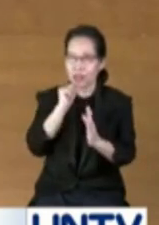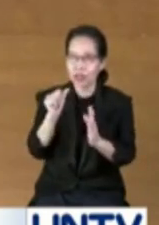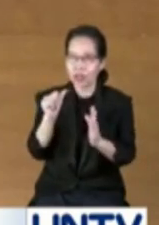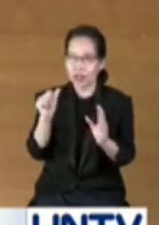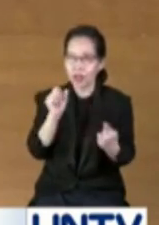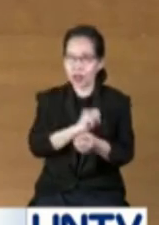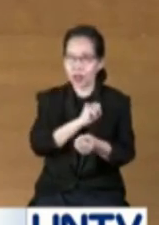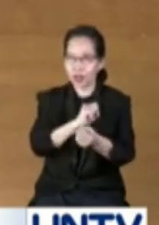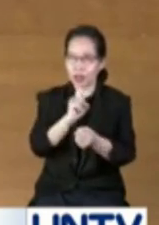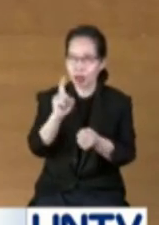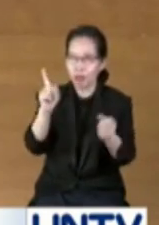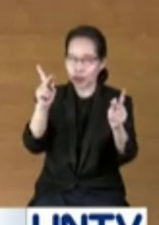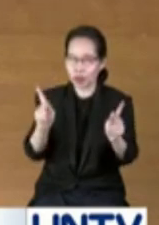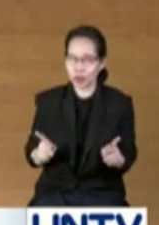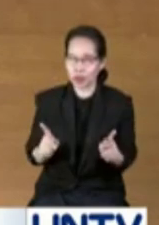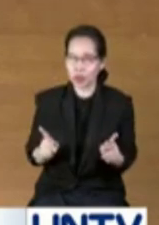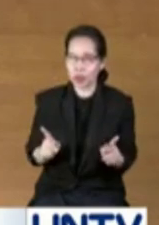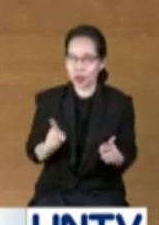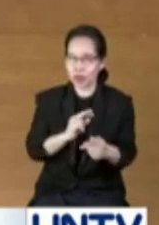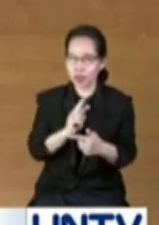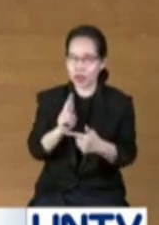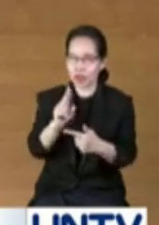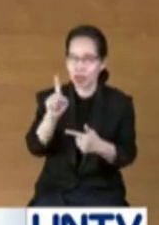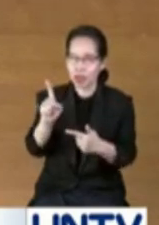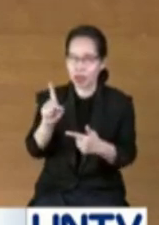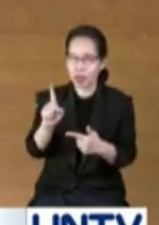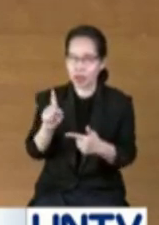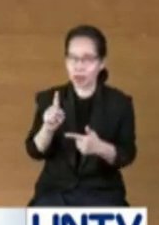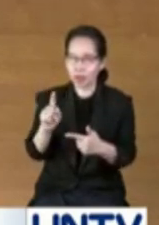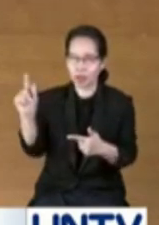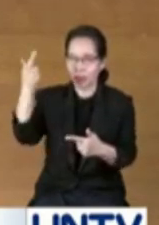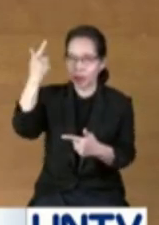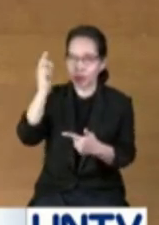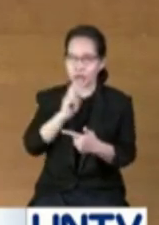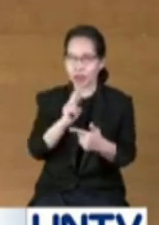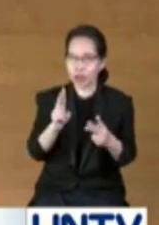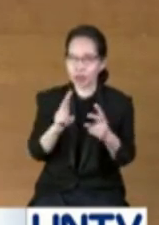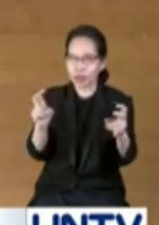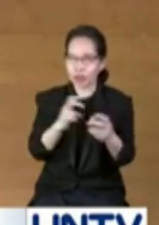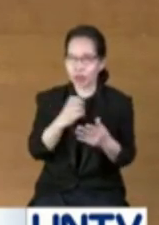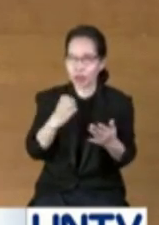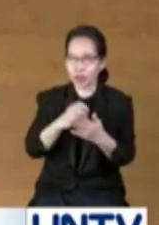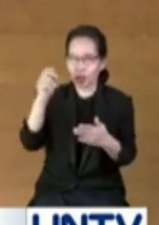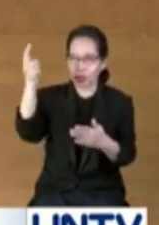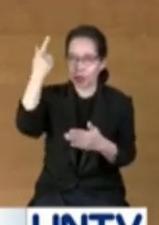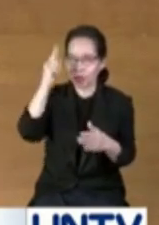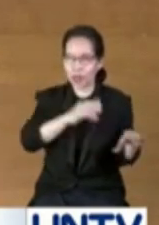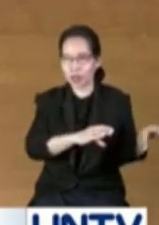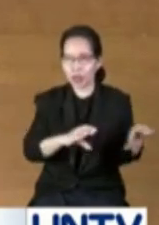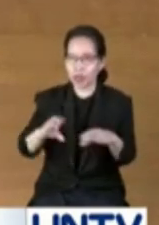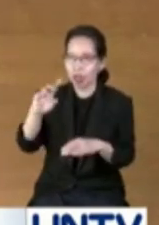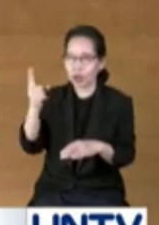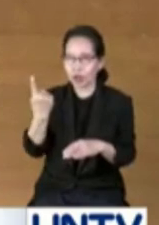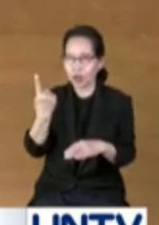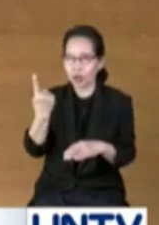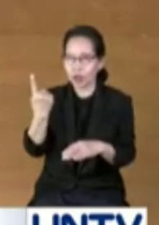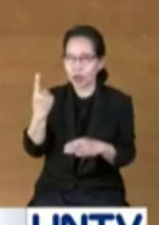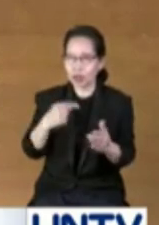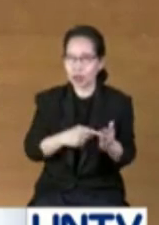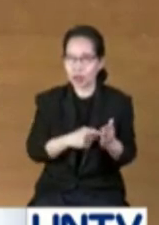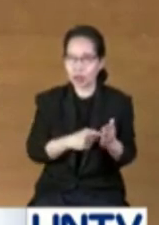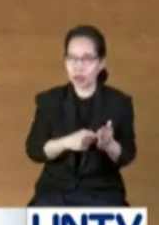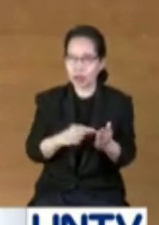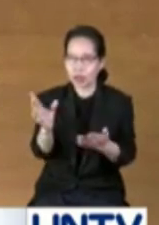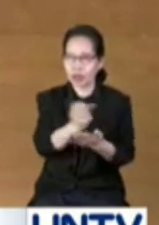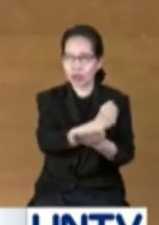person, neither a single branch of government, nor even the whole government acting alone. This is the collective synergy